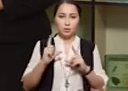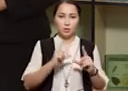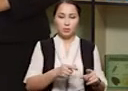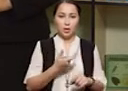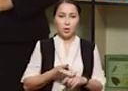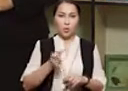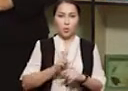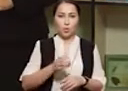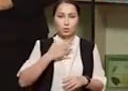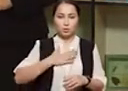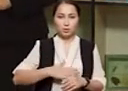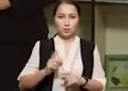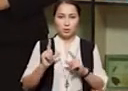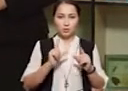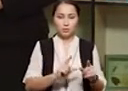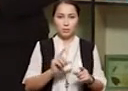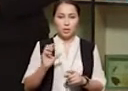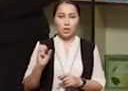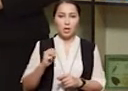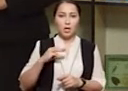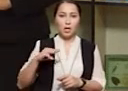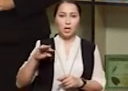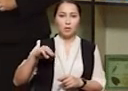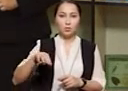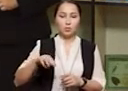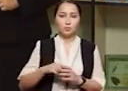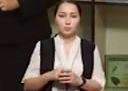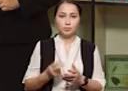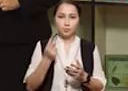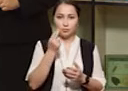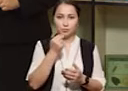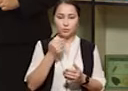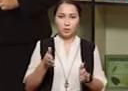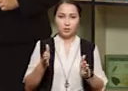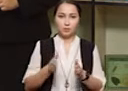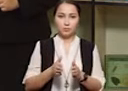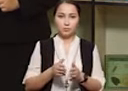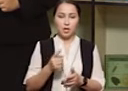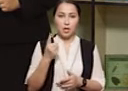va juda sekin harakat qiladigan atomlar ozchilikni tashkil etadi.